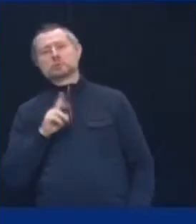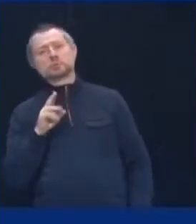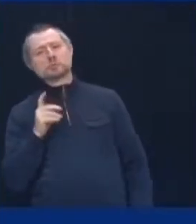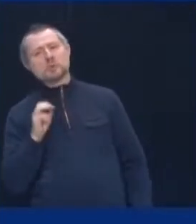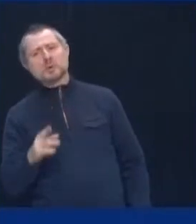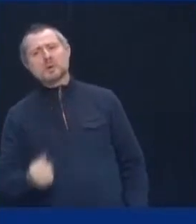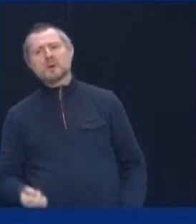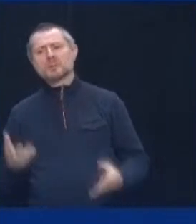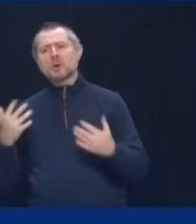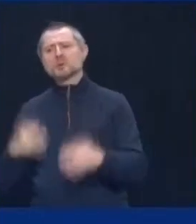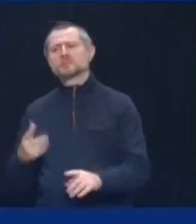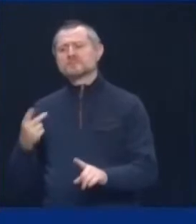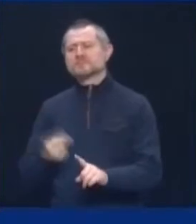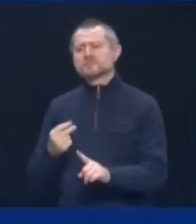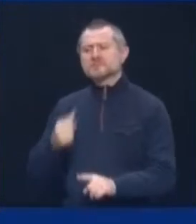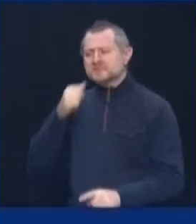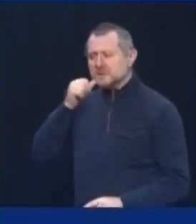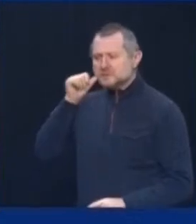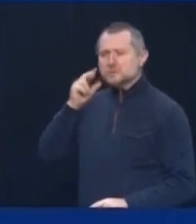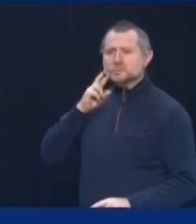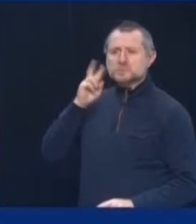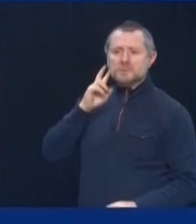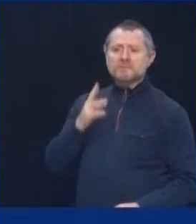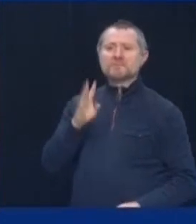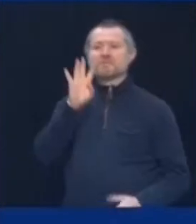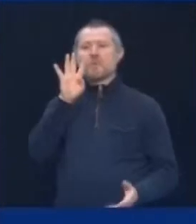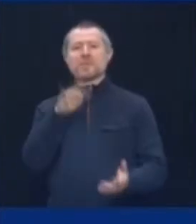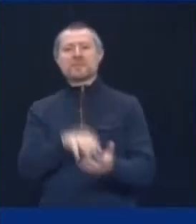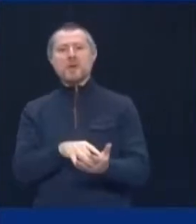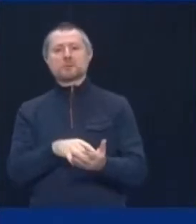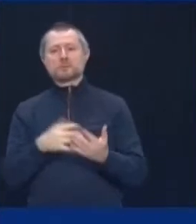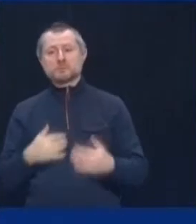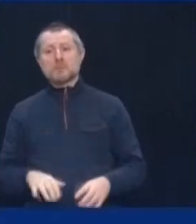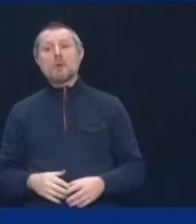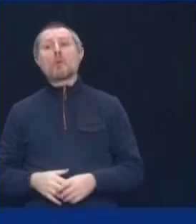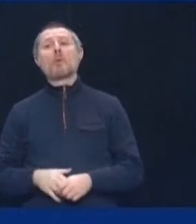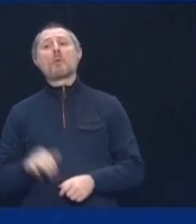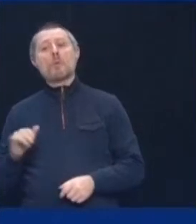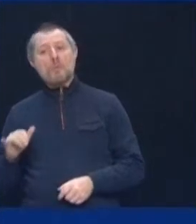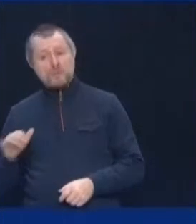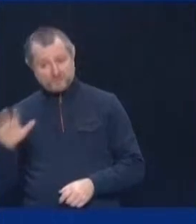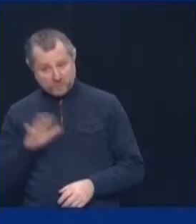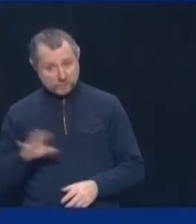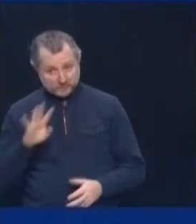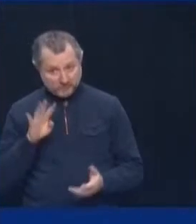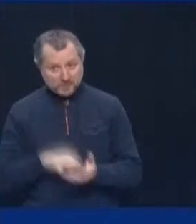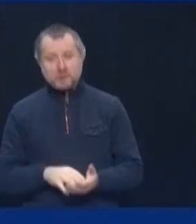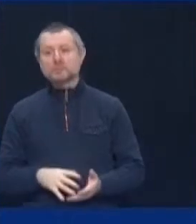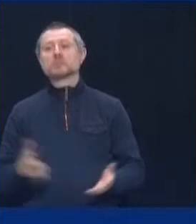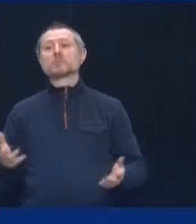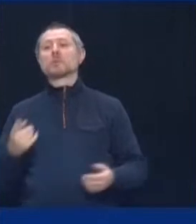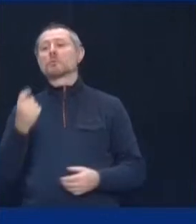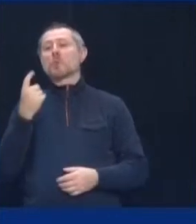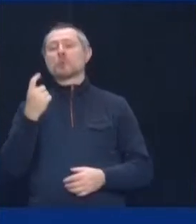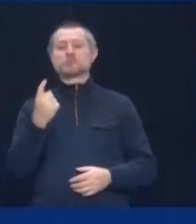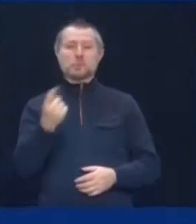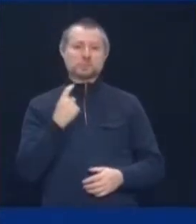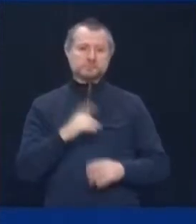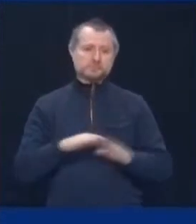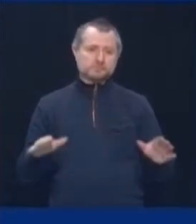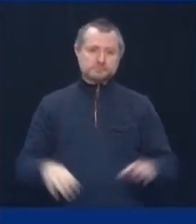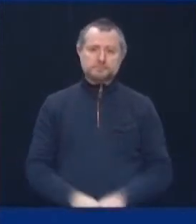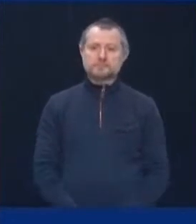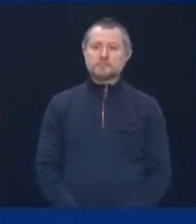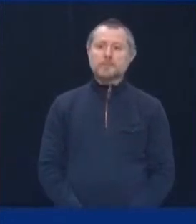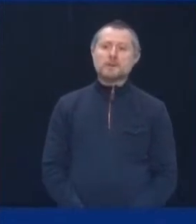done so far? 4,000. 4,000? 4,000. About 4,000. Can we take one more question,